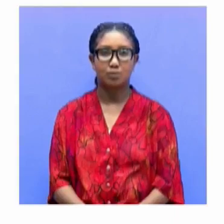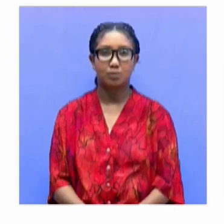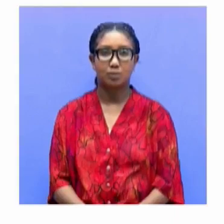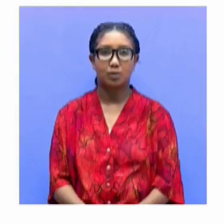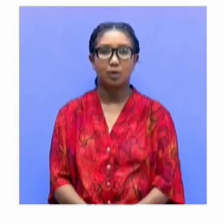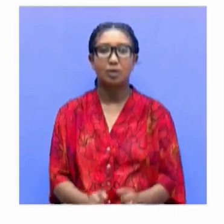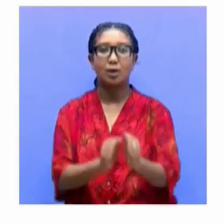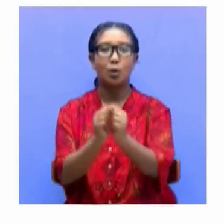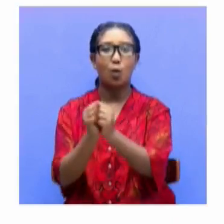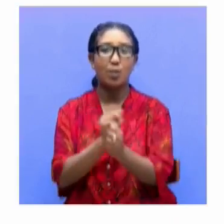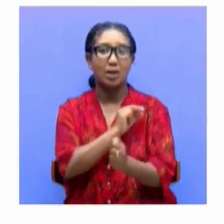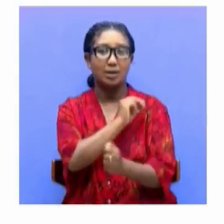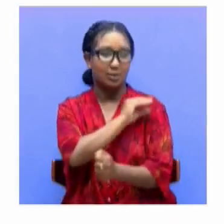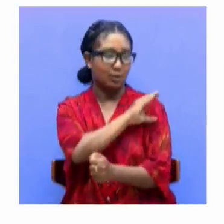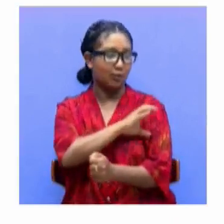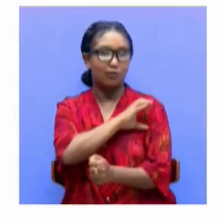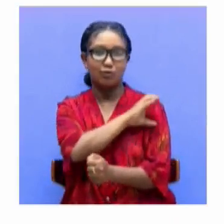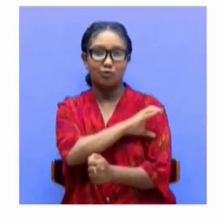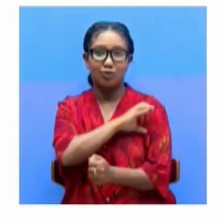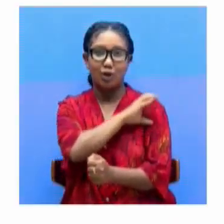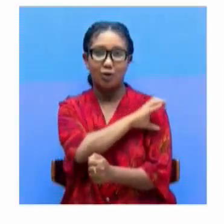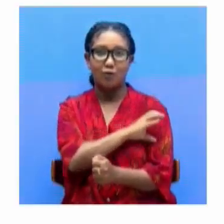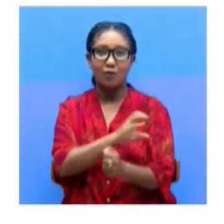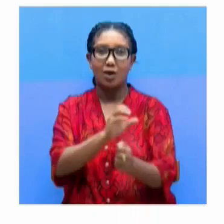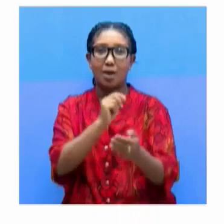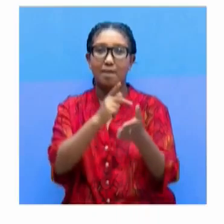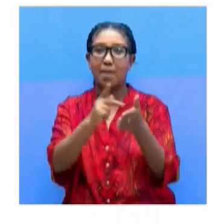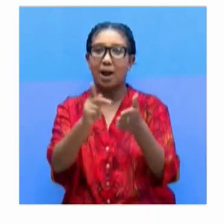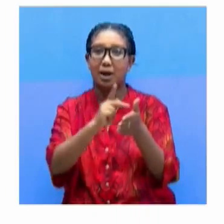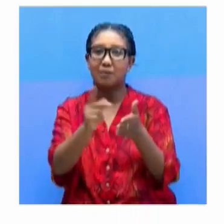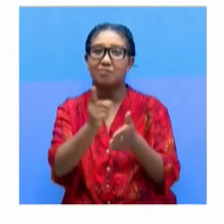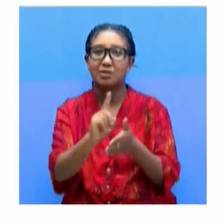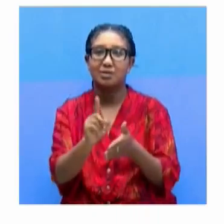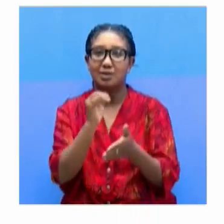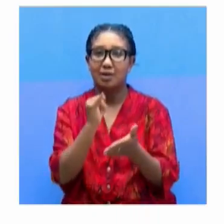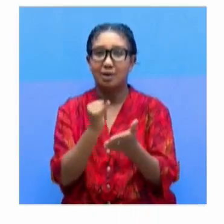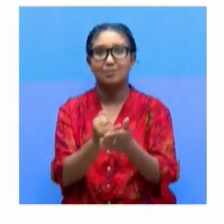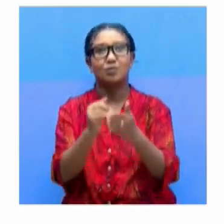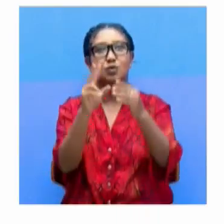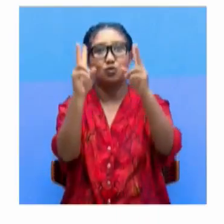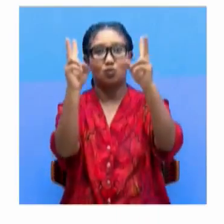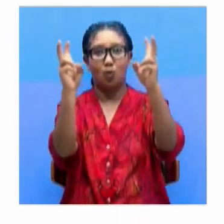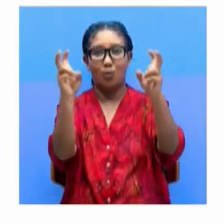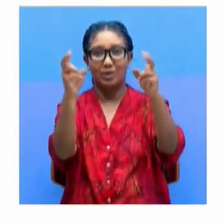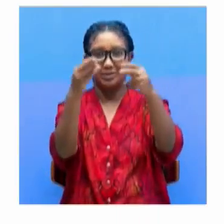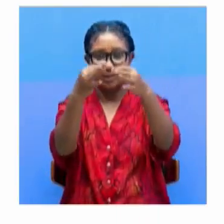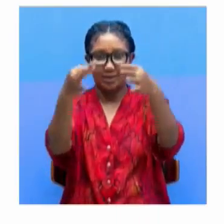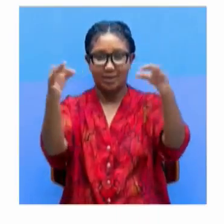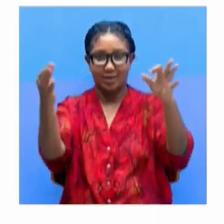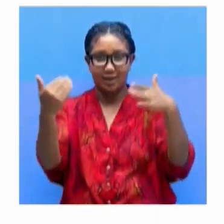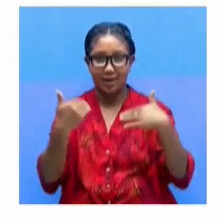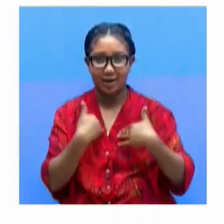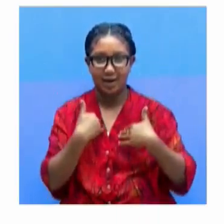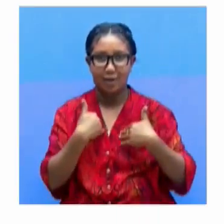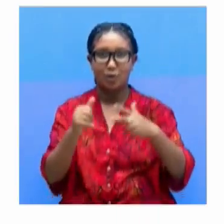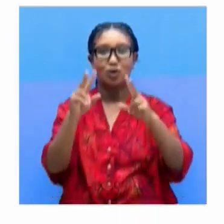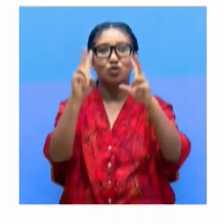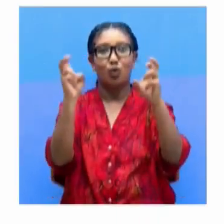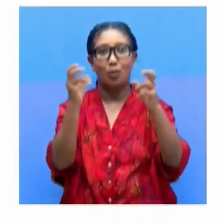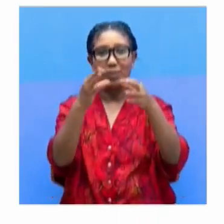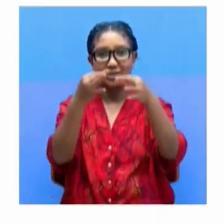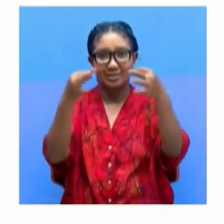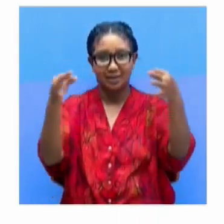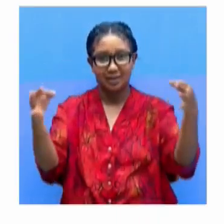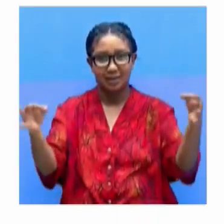The common feature of a paragraph is what? It has a topic or topic sentence,